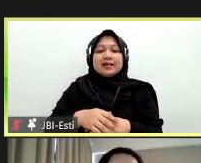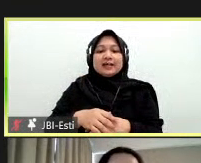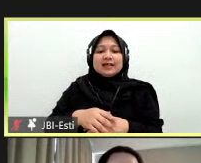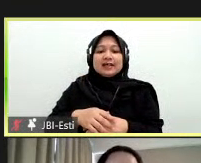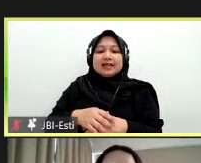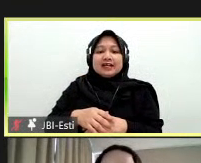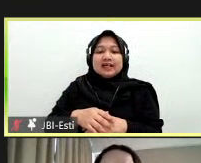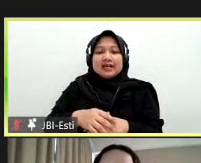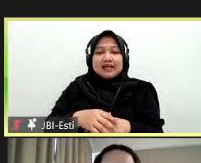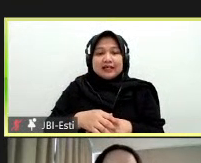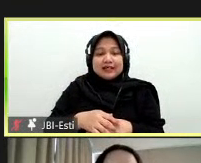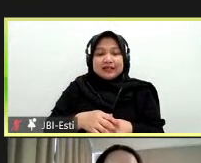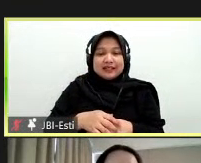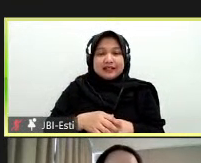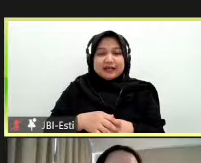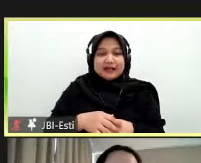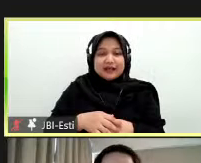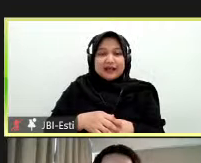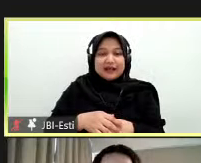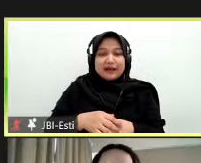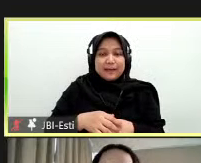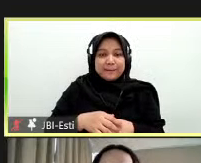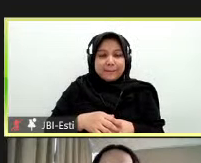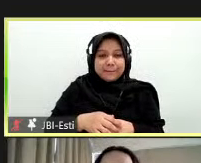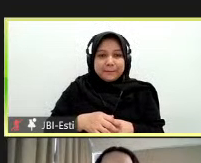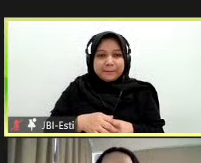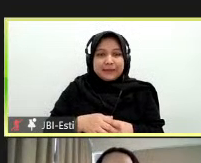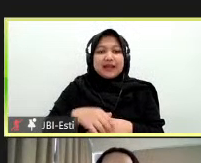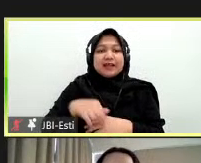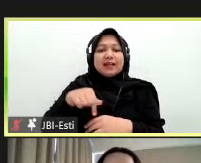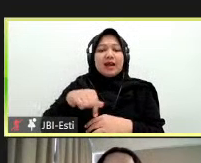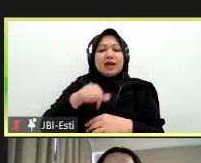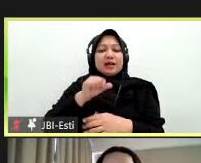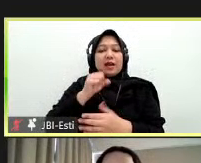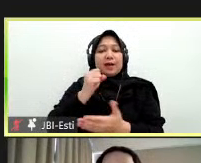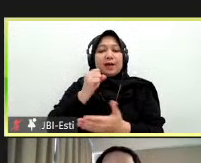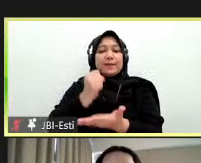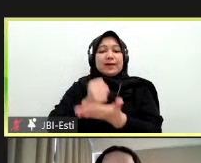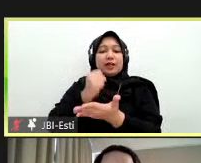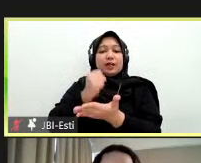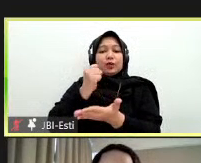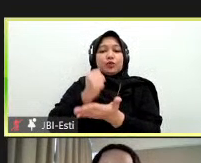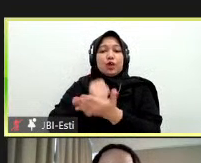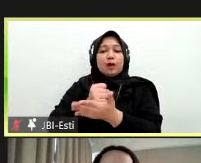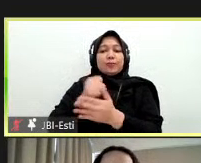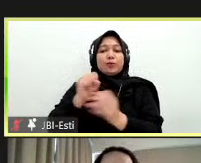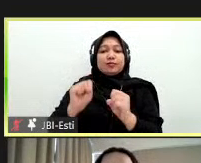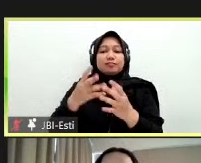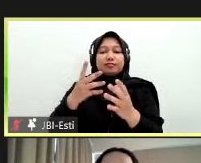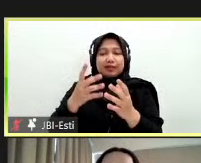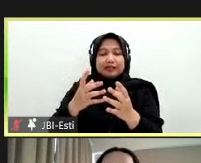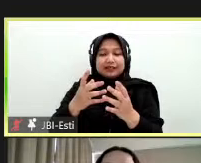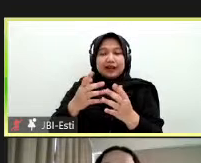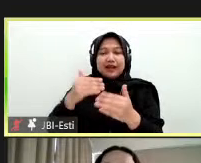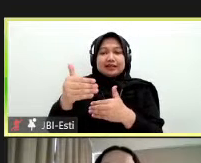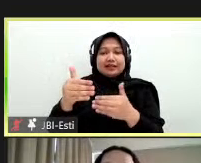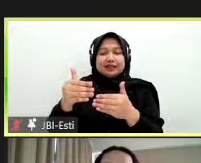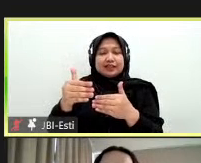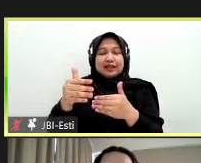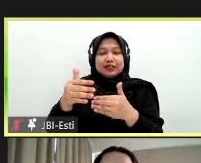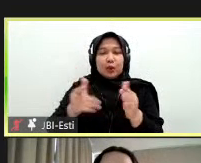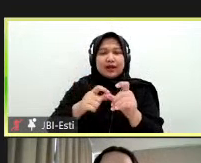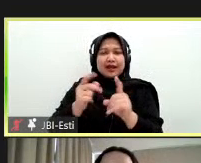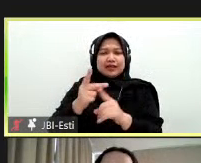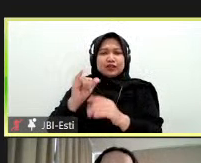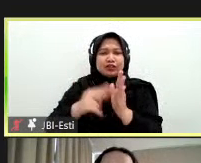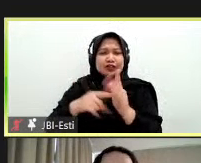Or the realization of shrinking space itself. Dan yang kedua, pertanyaan ditujukan kepada Kak Anita, siapa sebenarnya